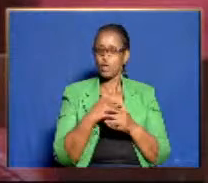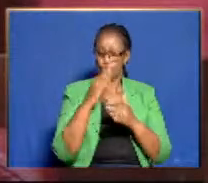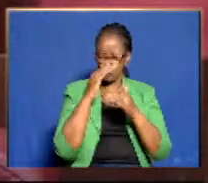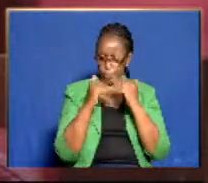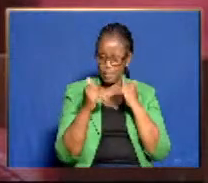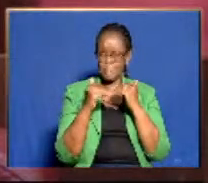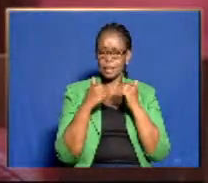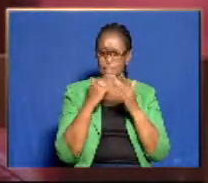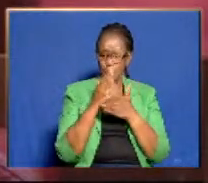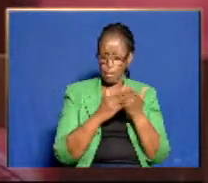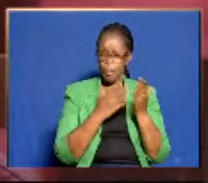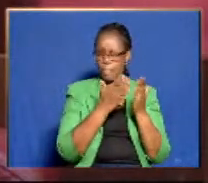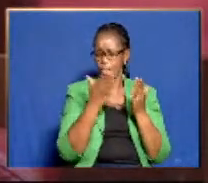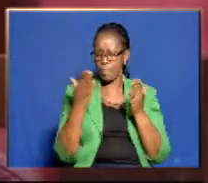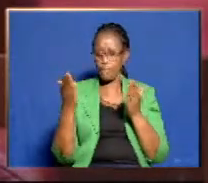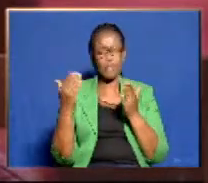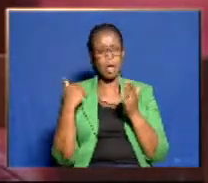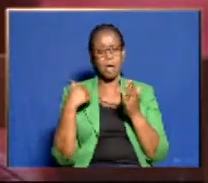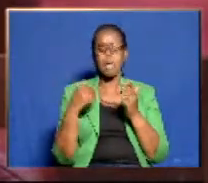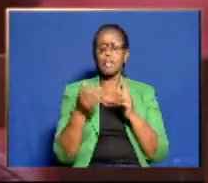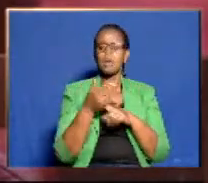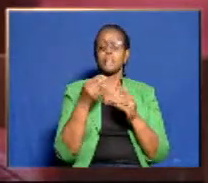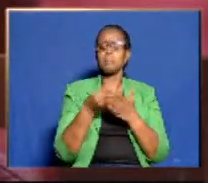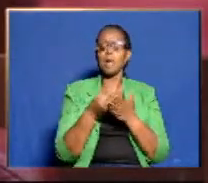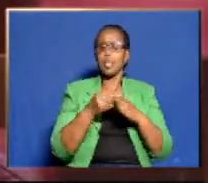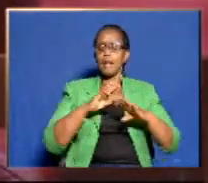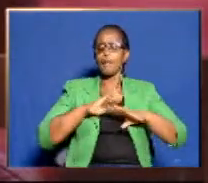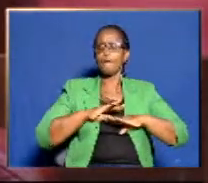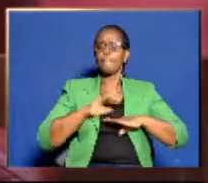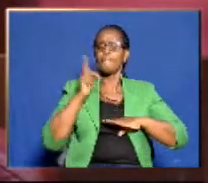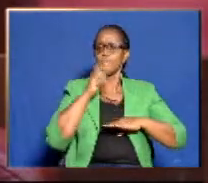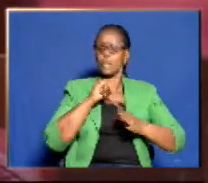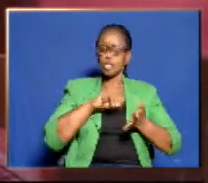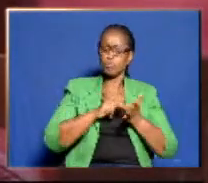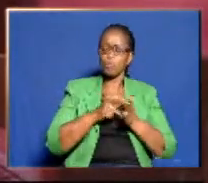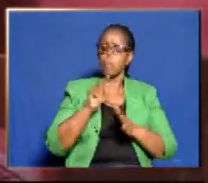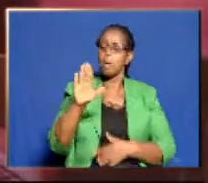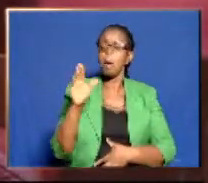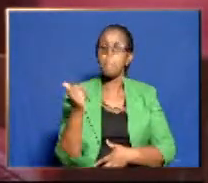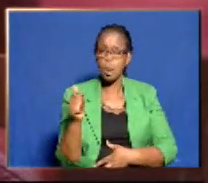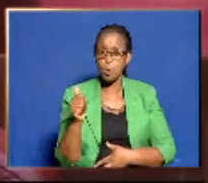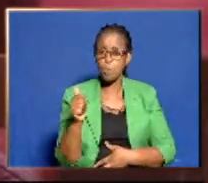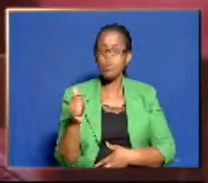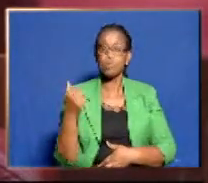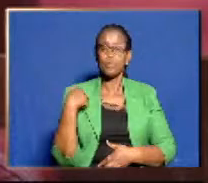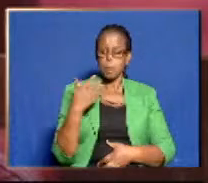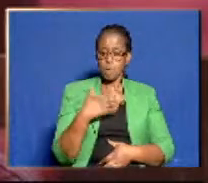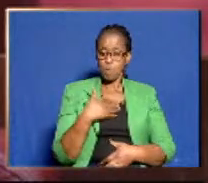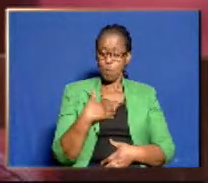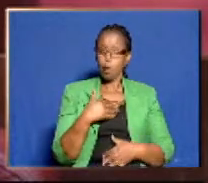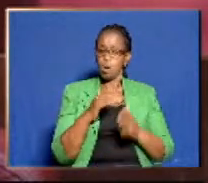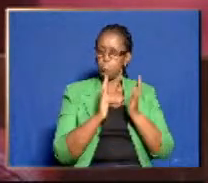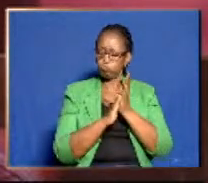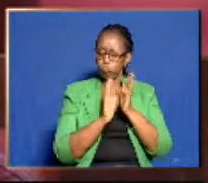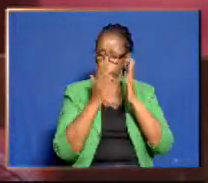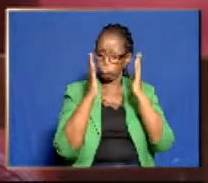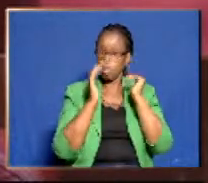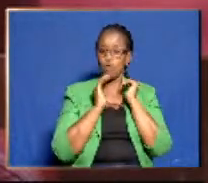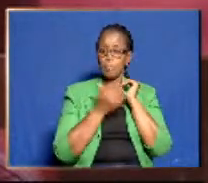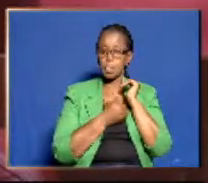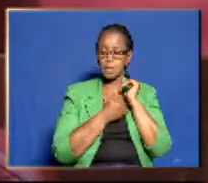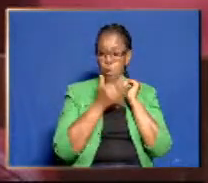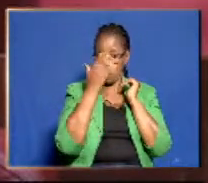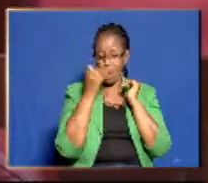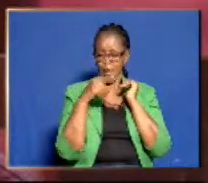complete the projects that have been begun, and therefore, Mr. Speaker, I want to allow my committee that in their wisdom, we're able to